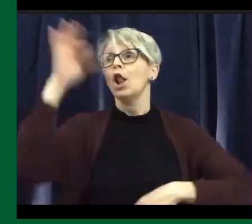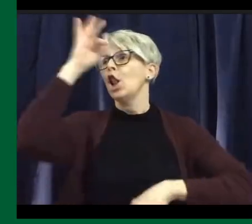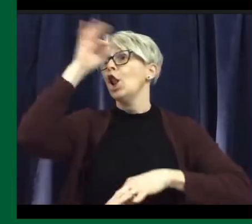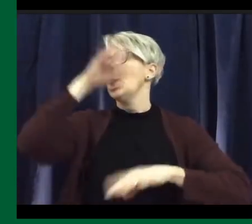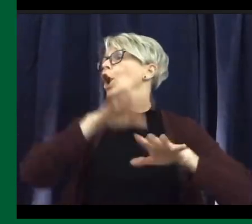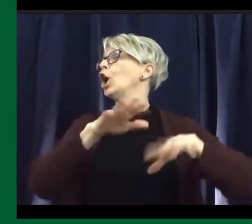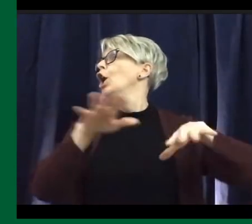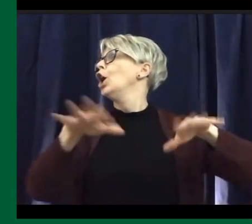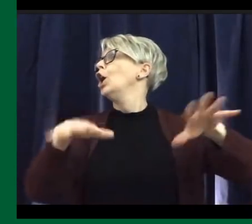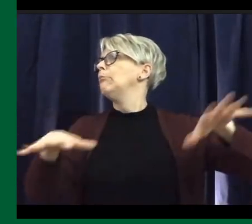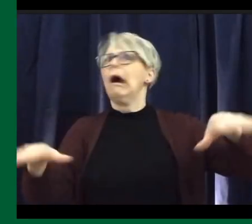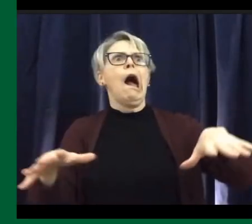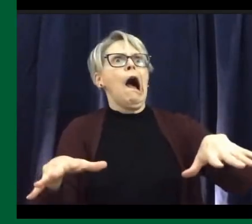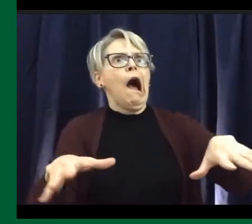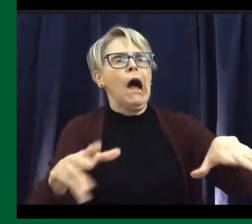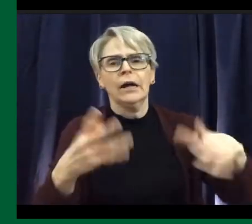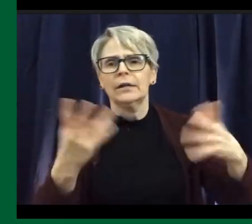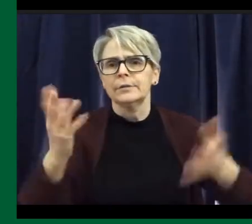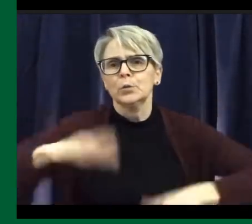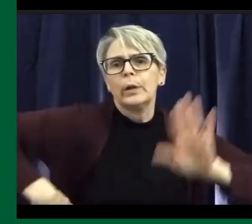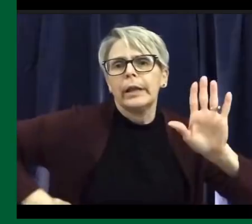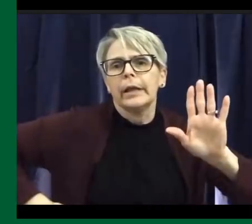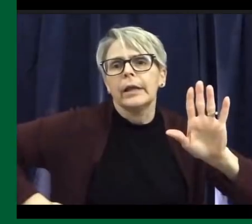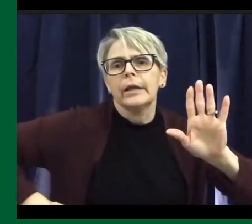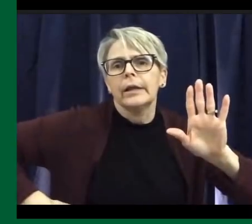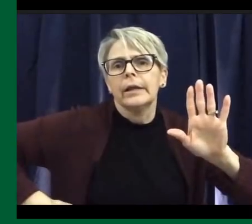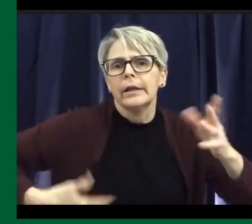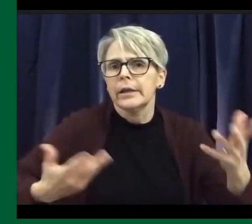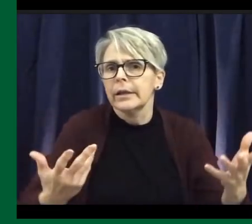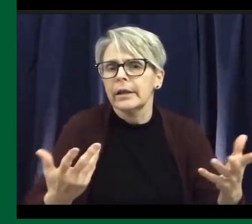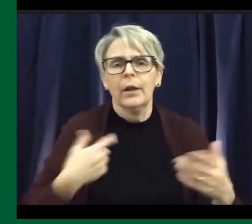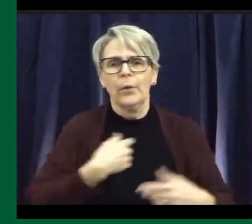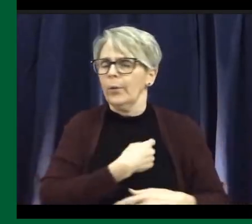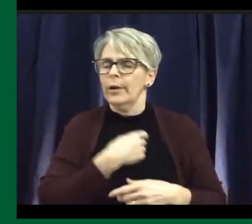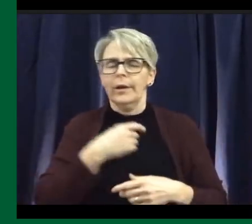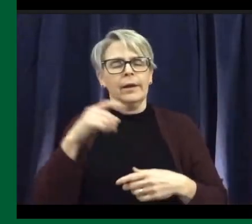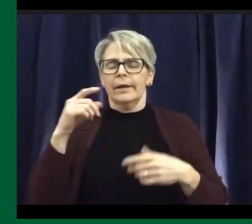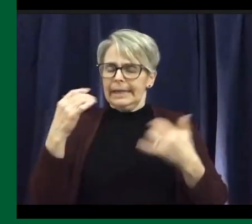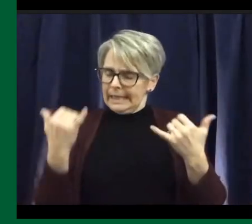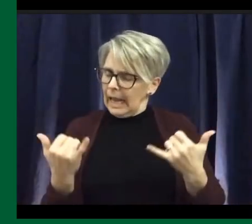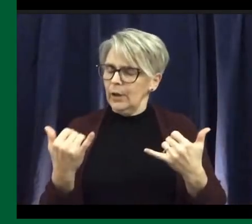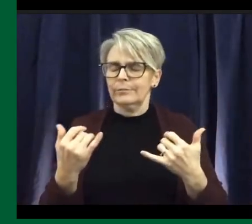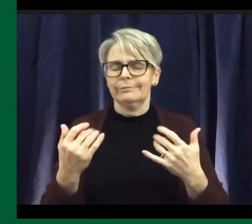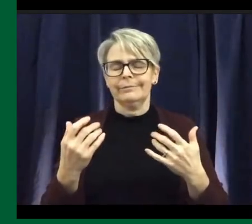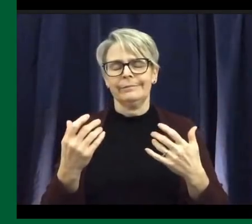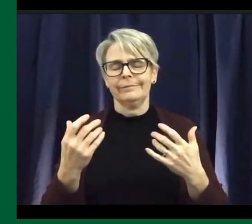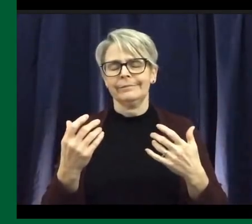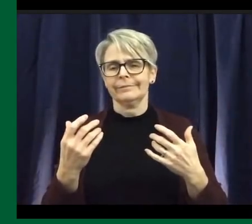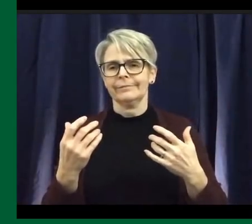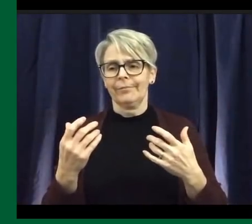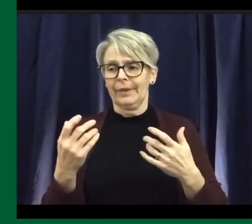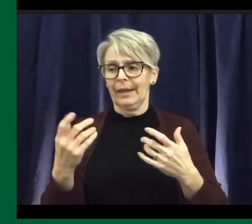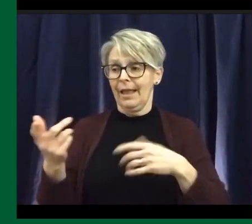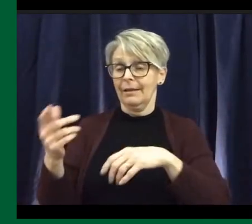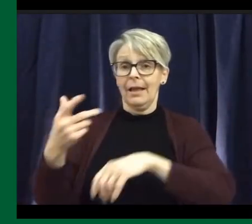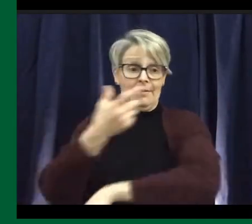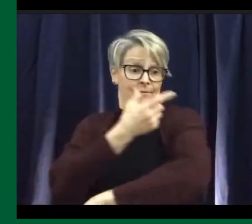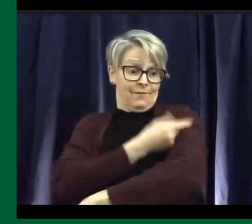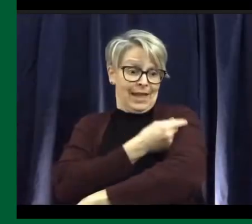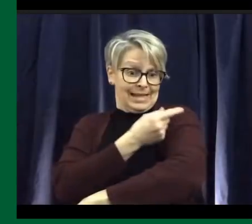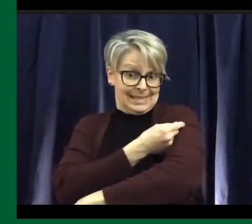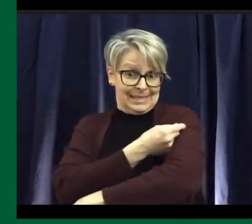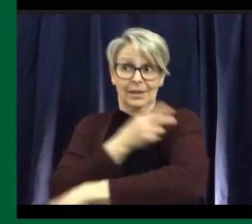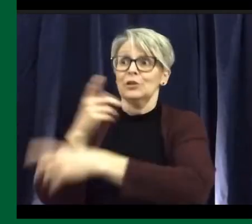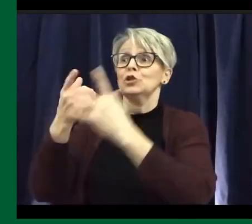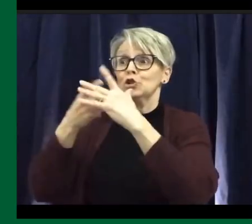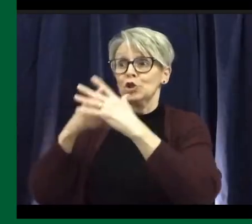across our population? And we are at a point, with the vaccine, available to us, not in the quantities we